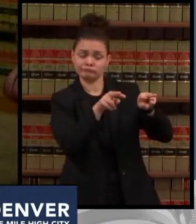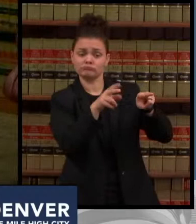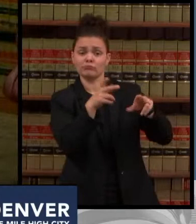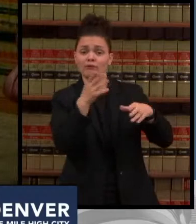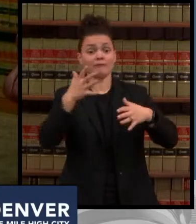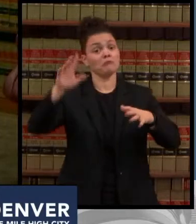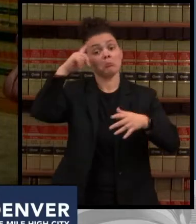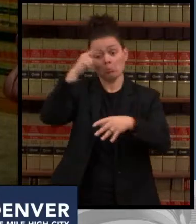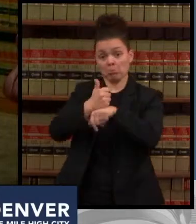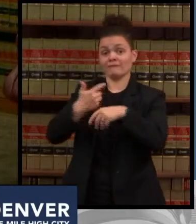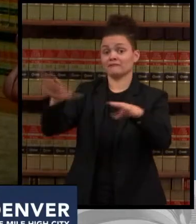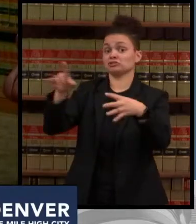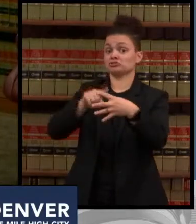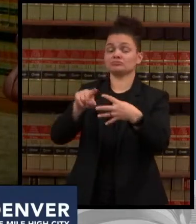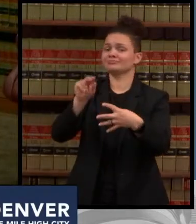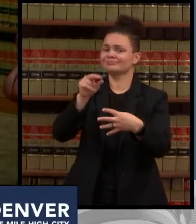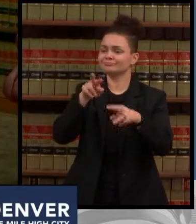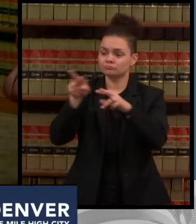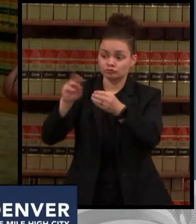Rebecca, did you get back on?